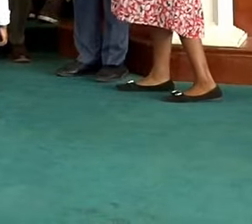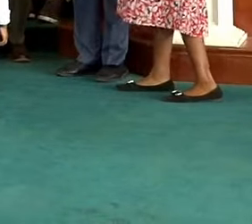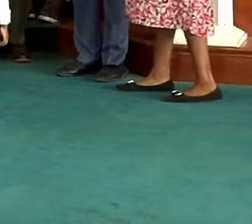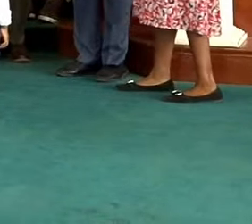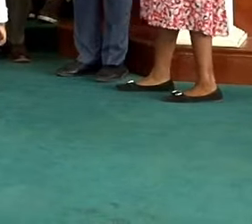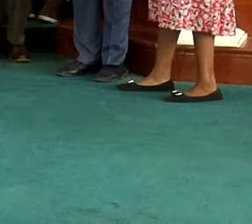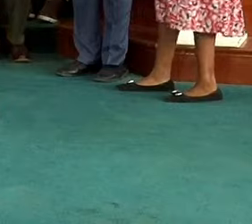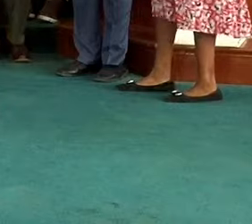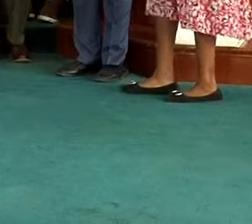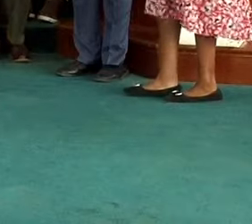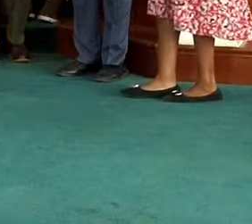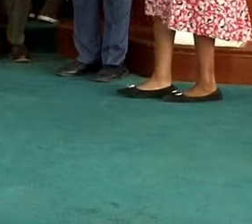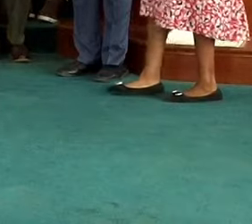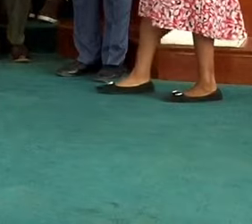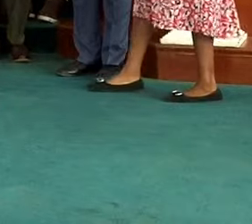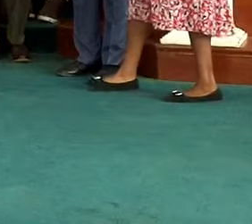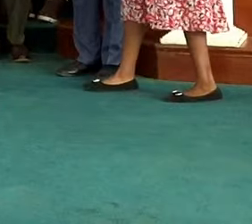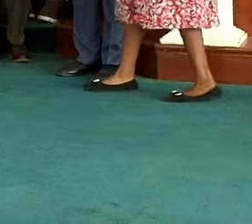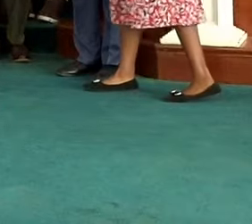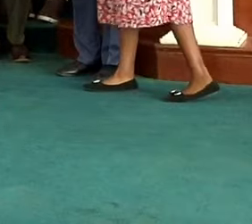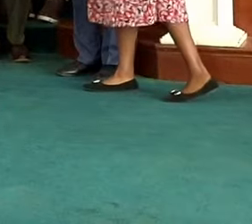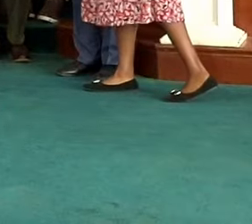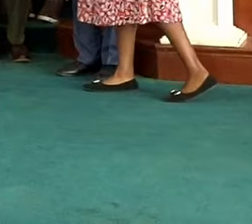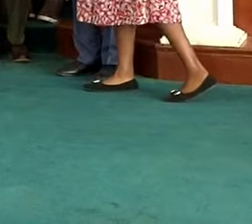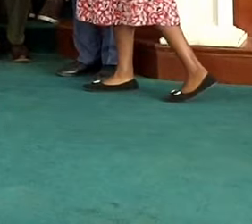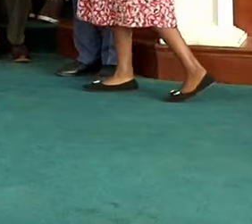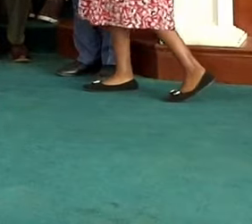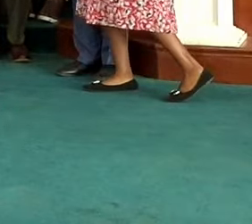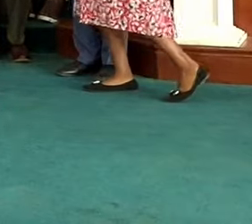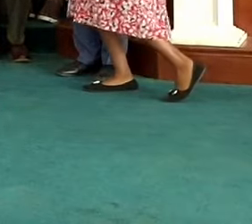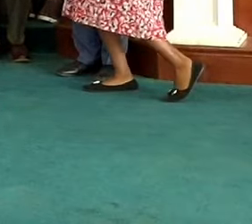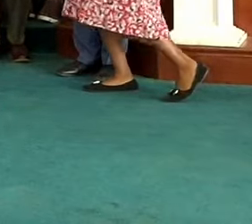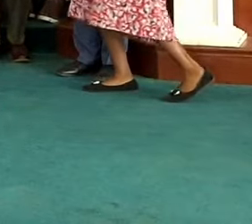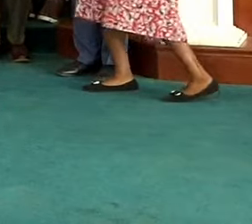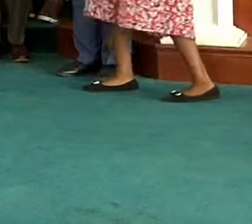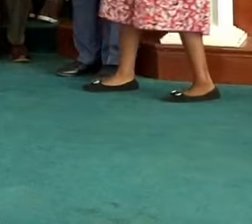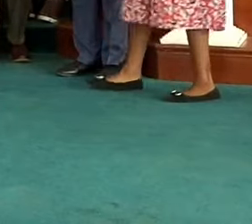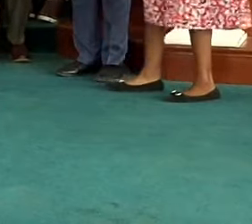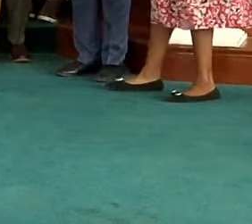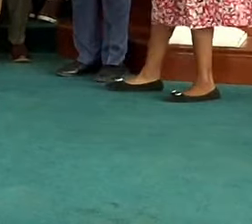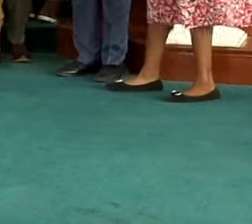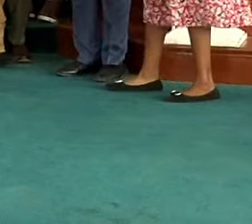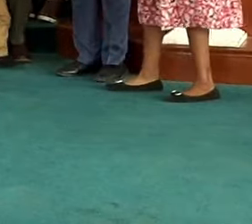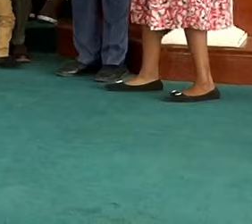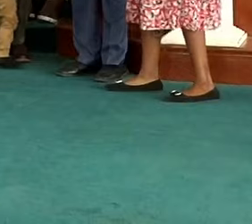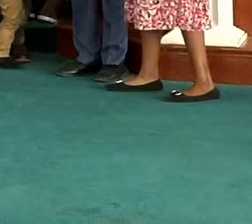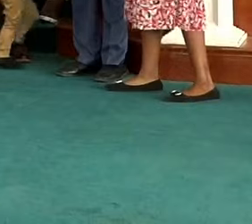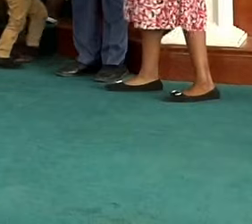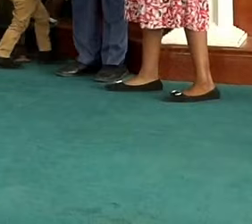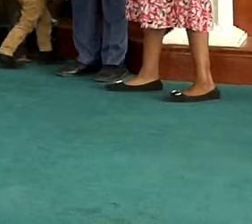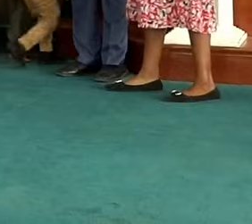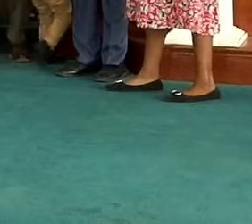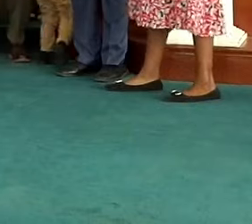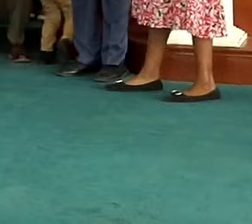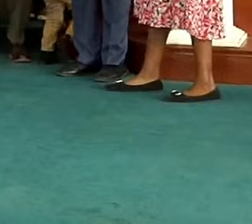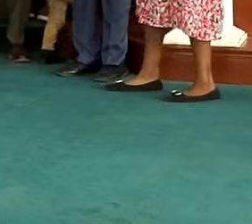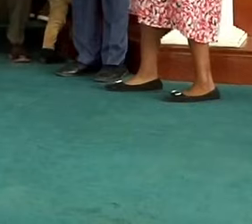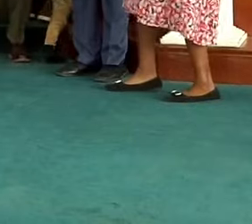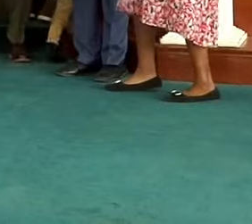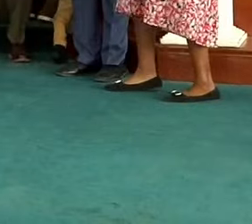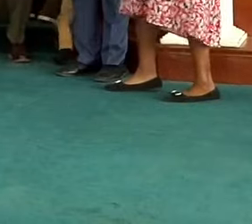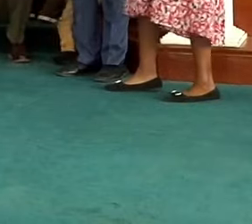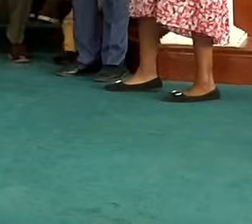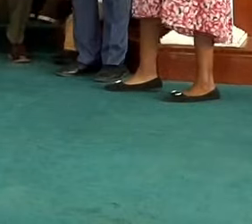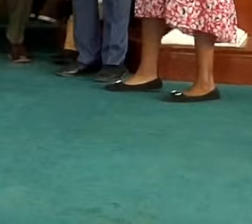interesting? God works with us the same way. God works with us the same way. What does God say